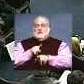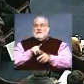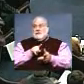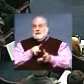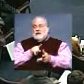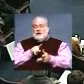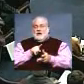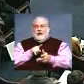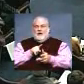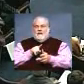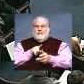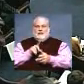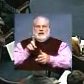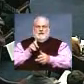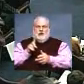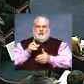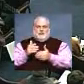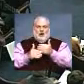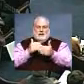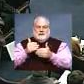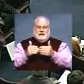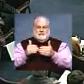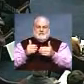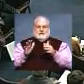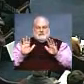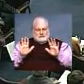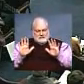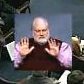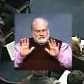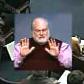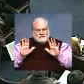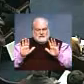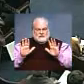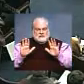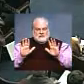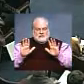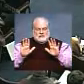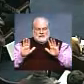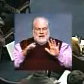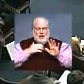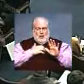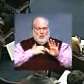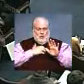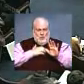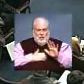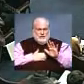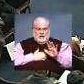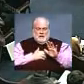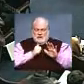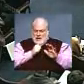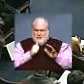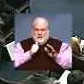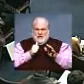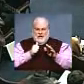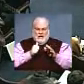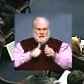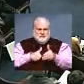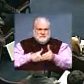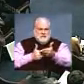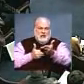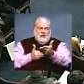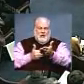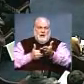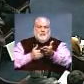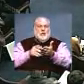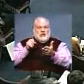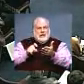for the democratic process, let's step back. I wish it was not being amended the way it has been, but let's really look at what's going